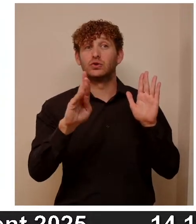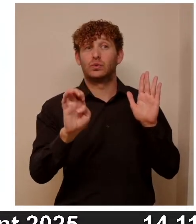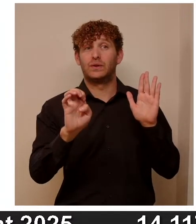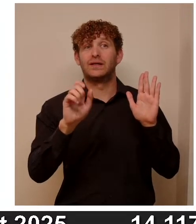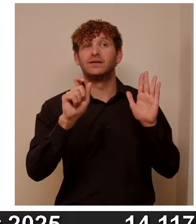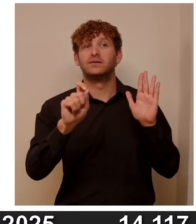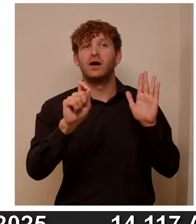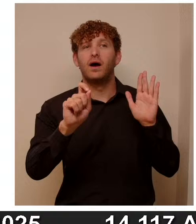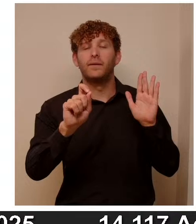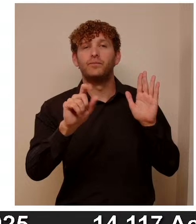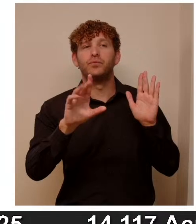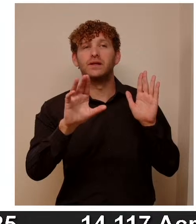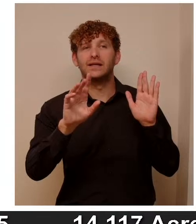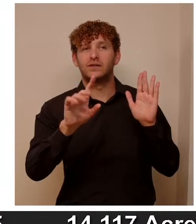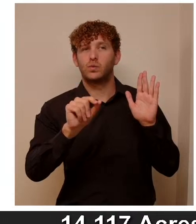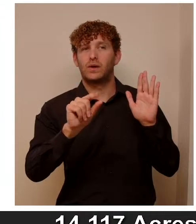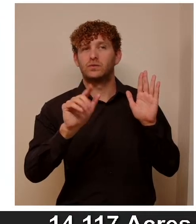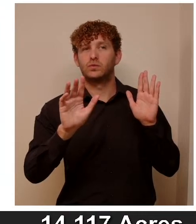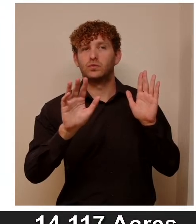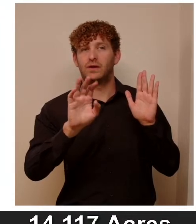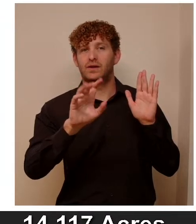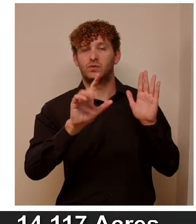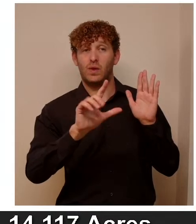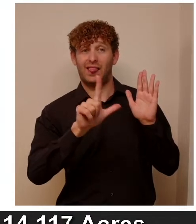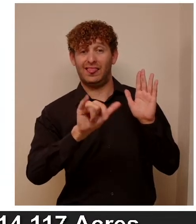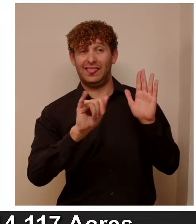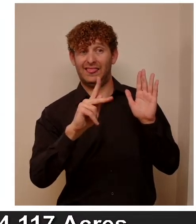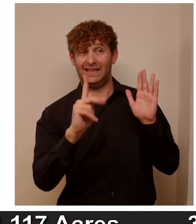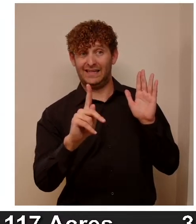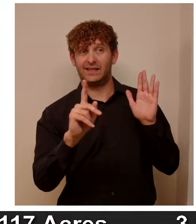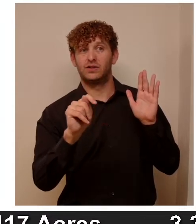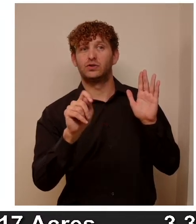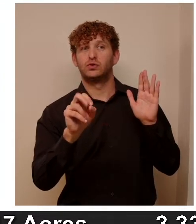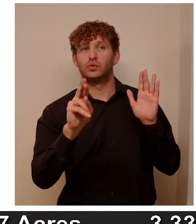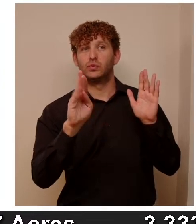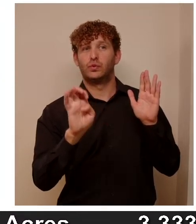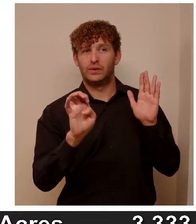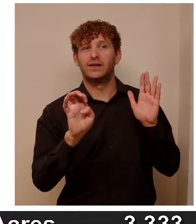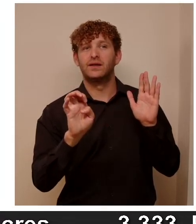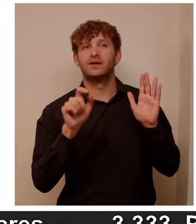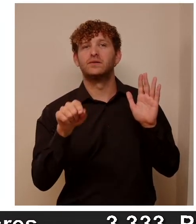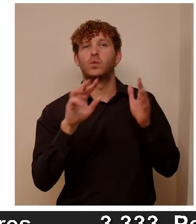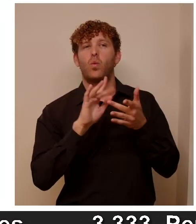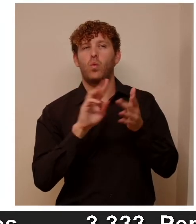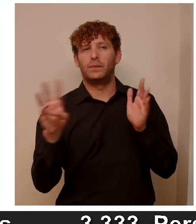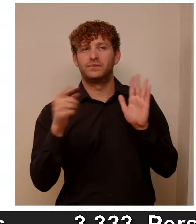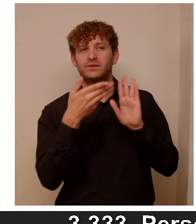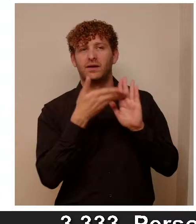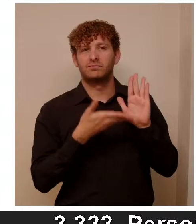/2025 Eaton Fire, that'll take you to a web page that's going to give you access to all the